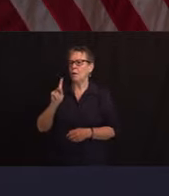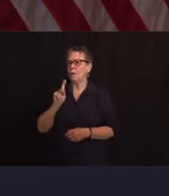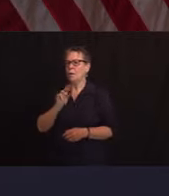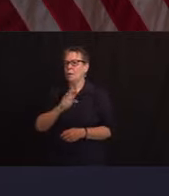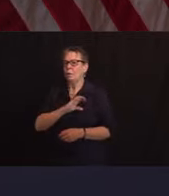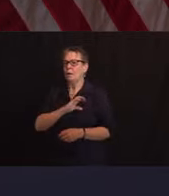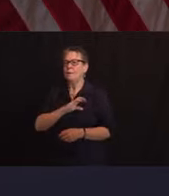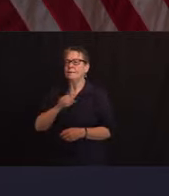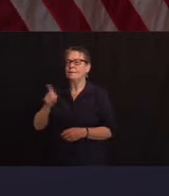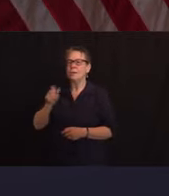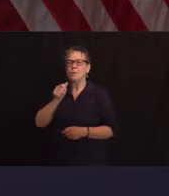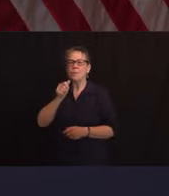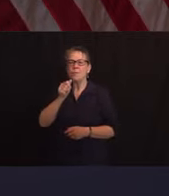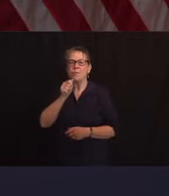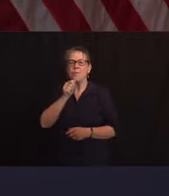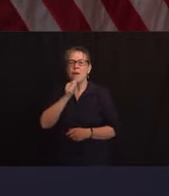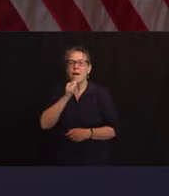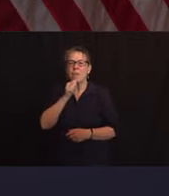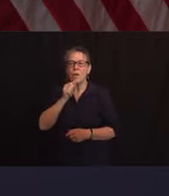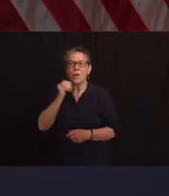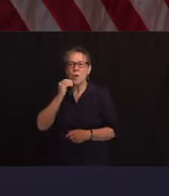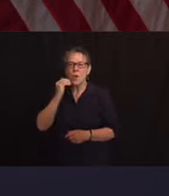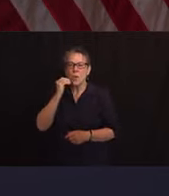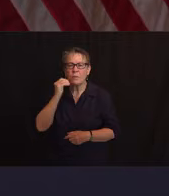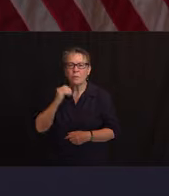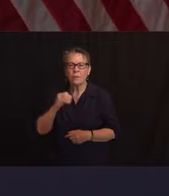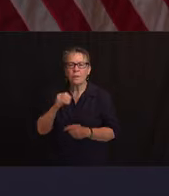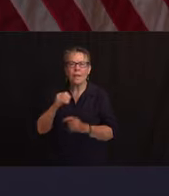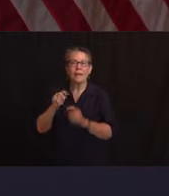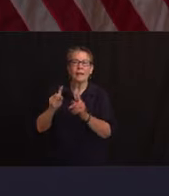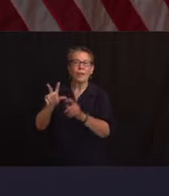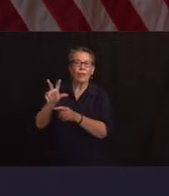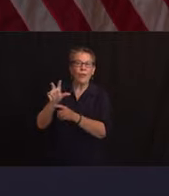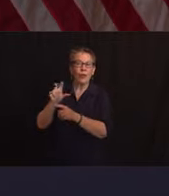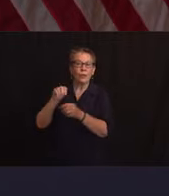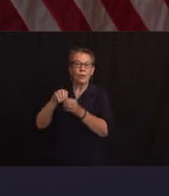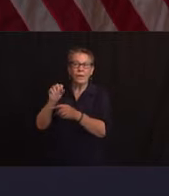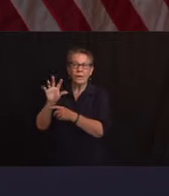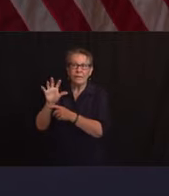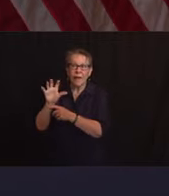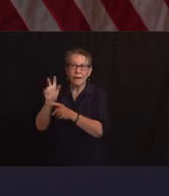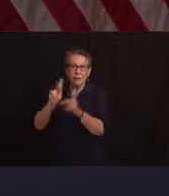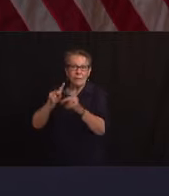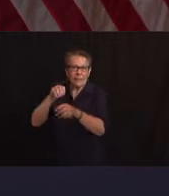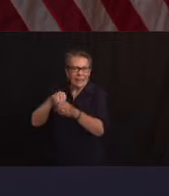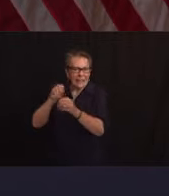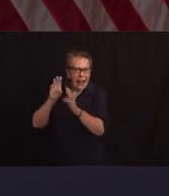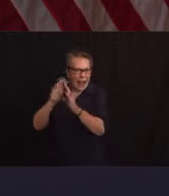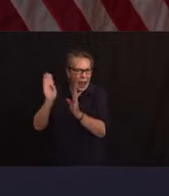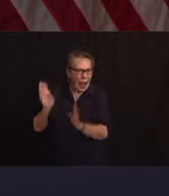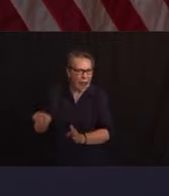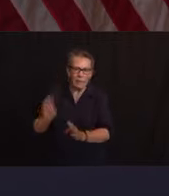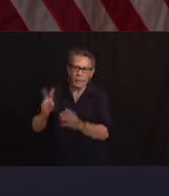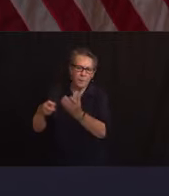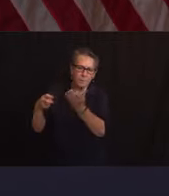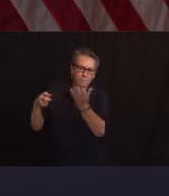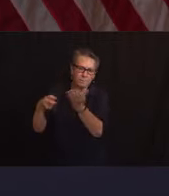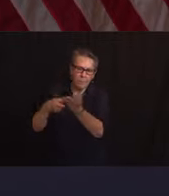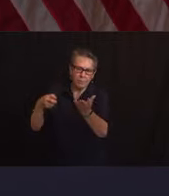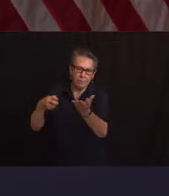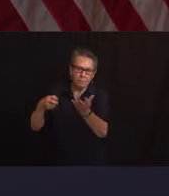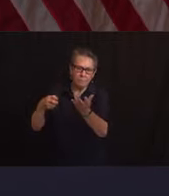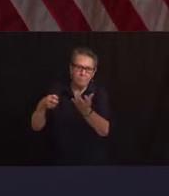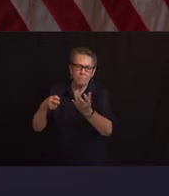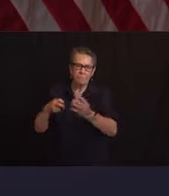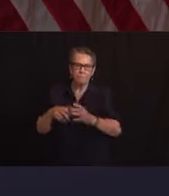was estimated 300 to 500 people. The homeowner at that residence was cited and issued a summons for a